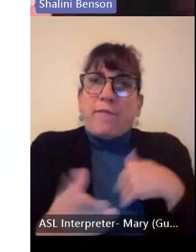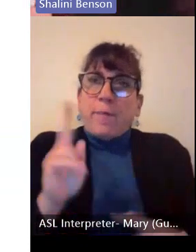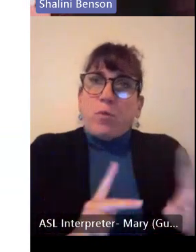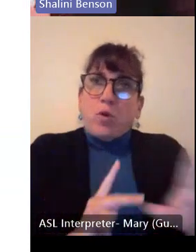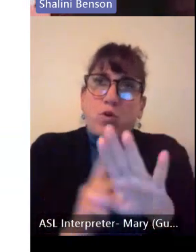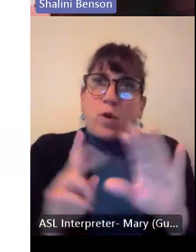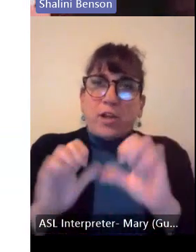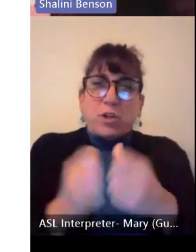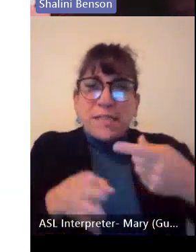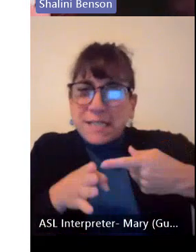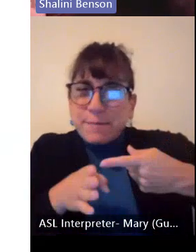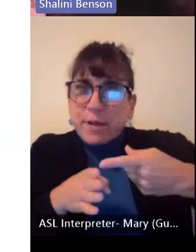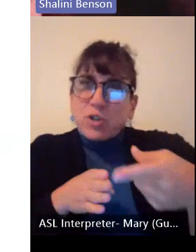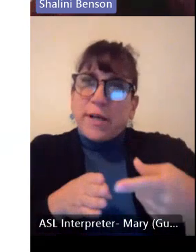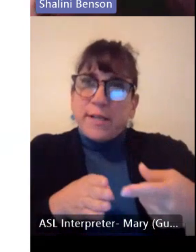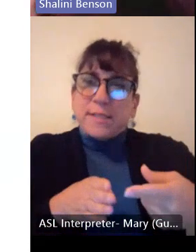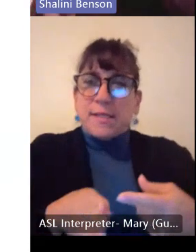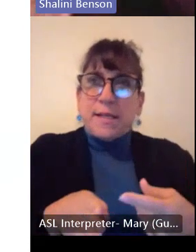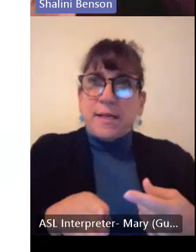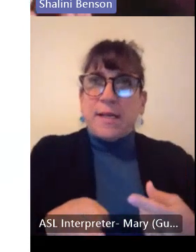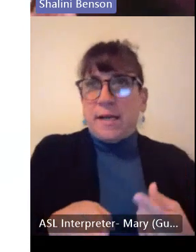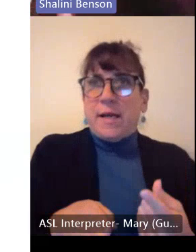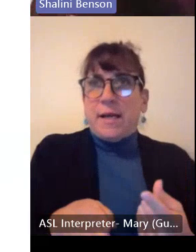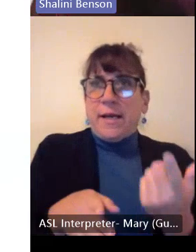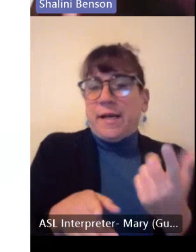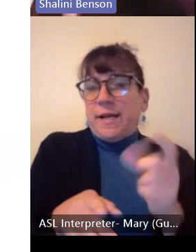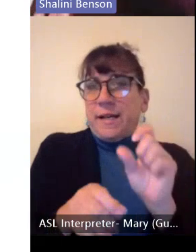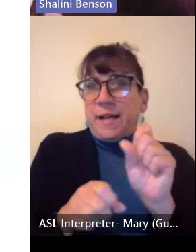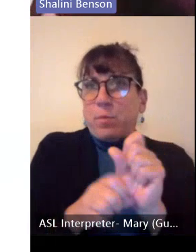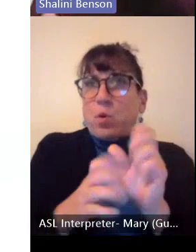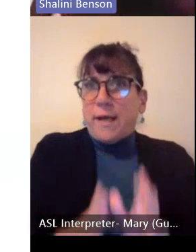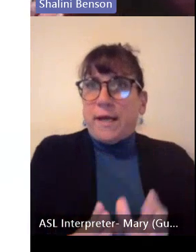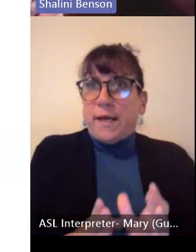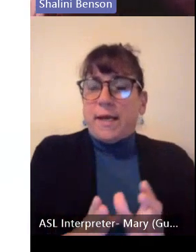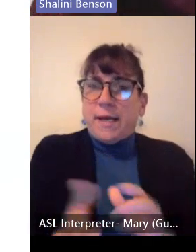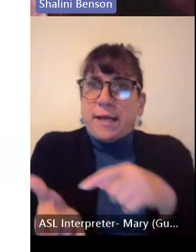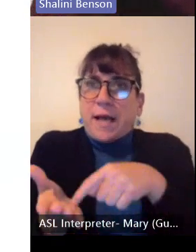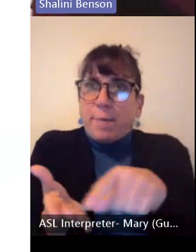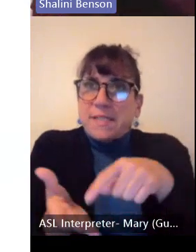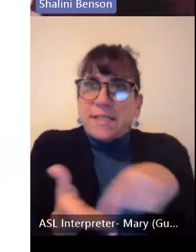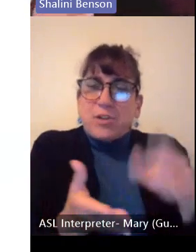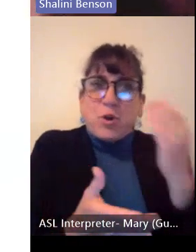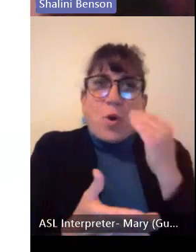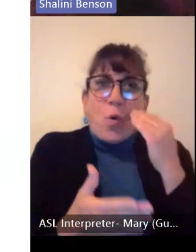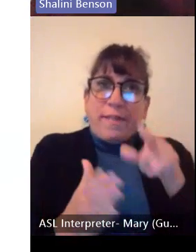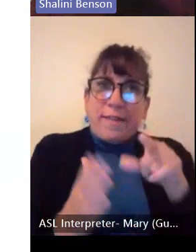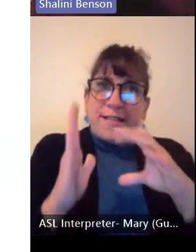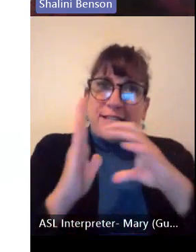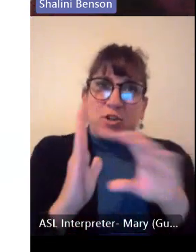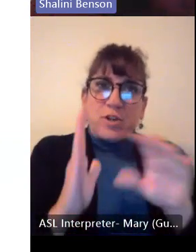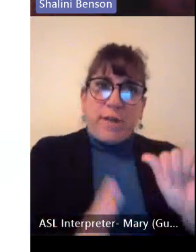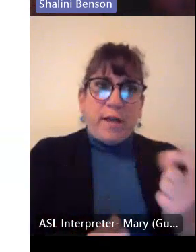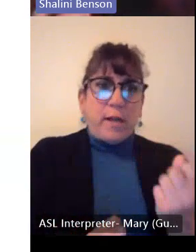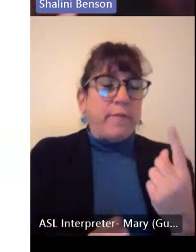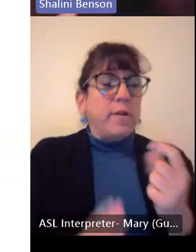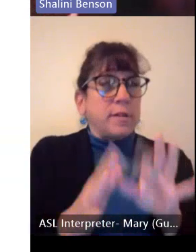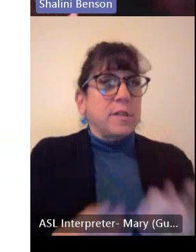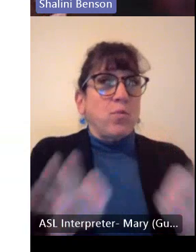that specialize in personnel compensation, and knowing this section of A-11 is super important to knowing full costs